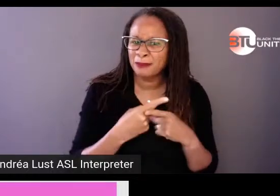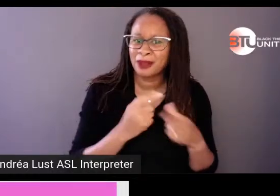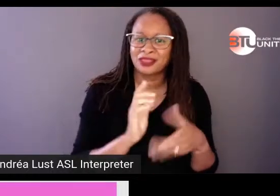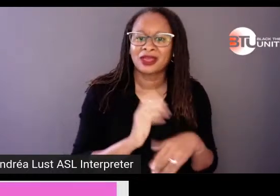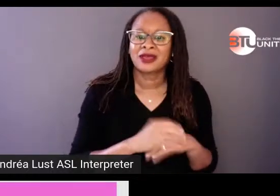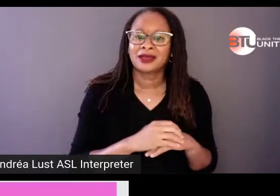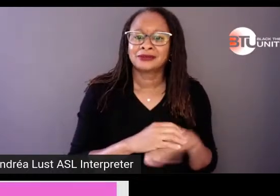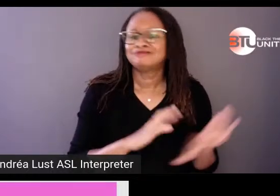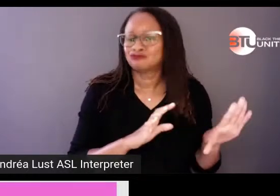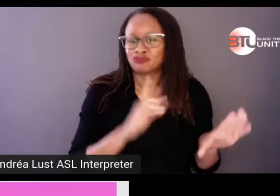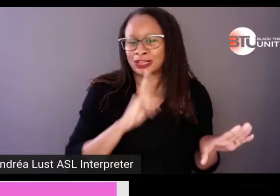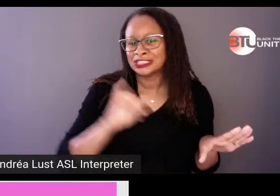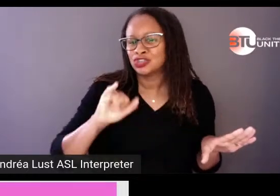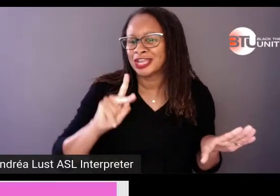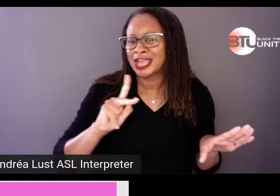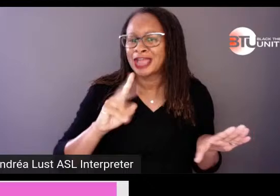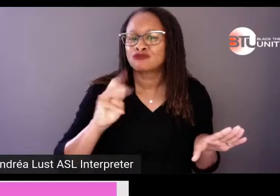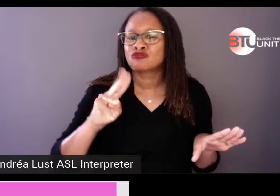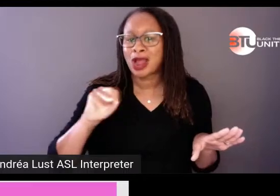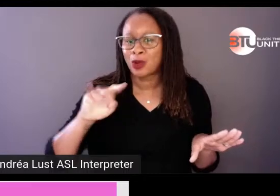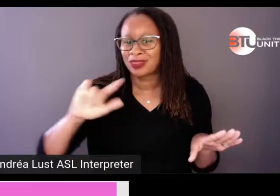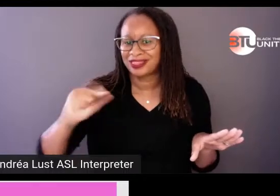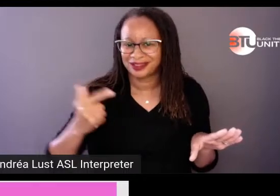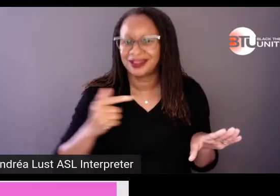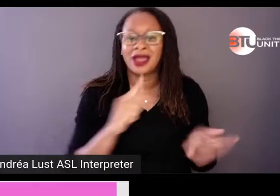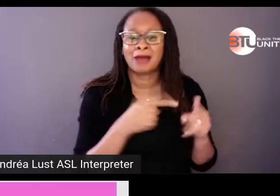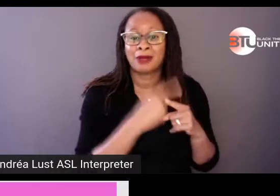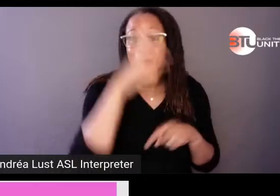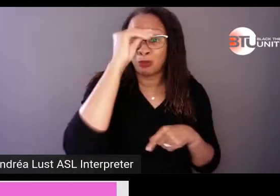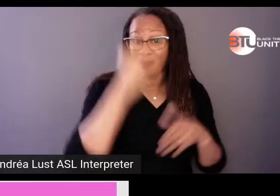the J.K. Rowling had about the boy underneath the stairs.